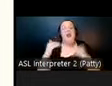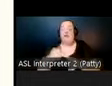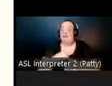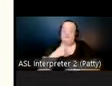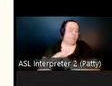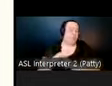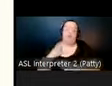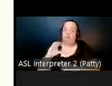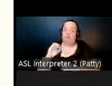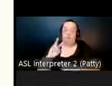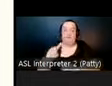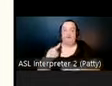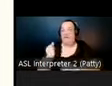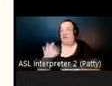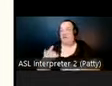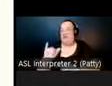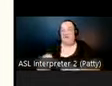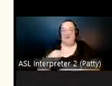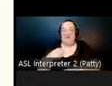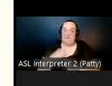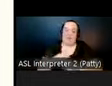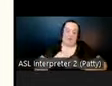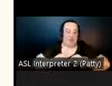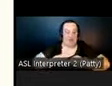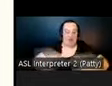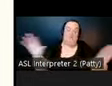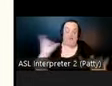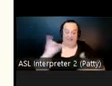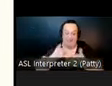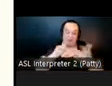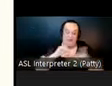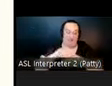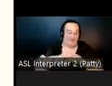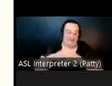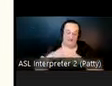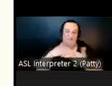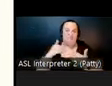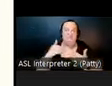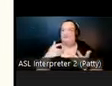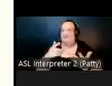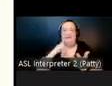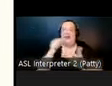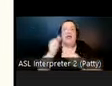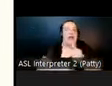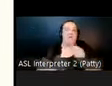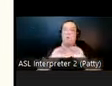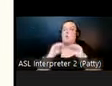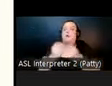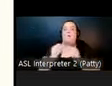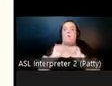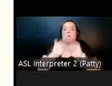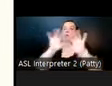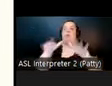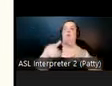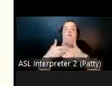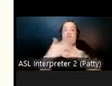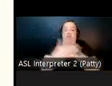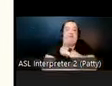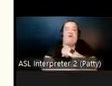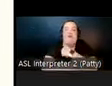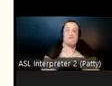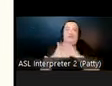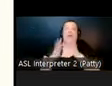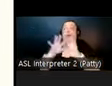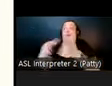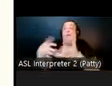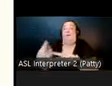and the global pandemic, which I think impacted just about every organization in the country, if not the world. This